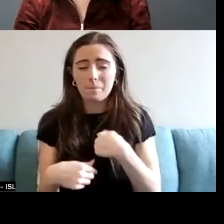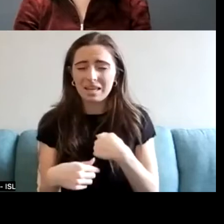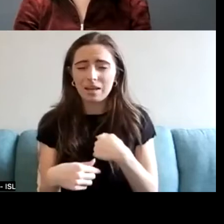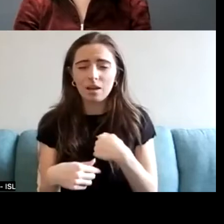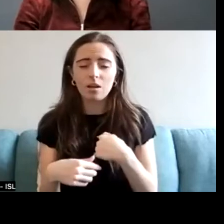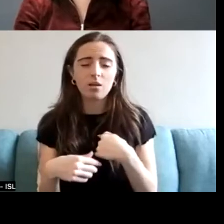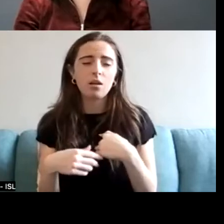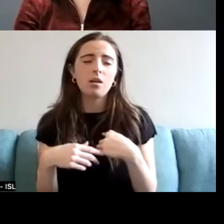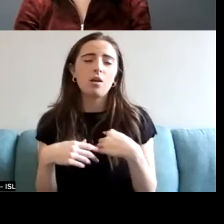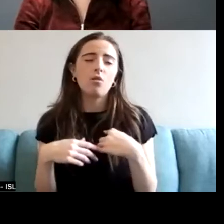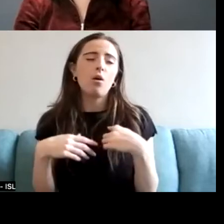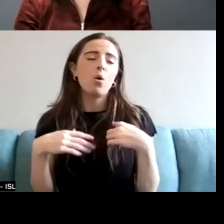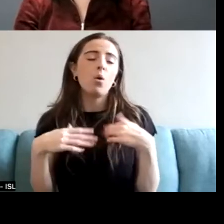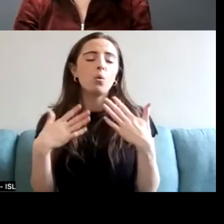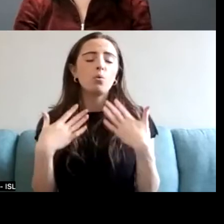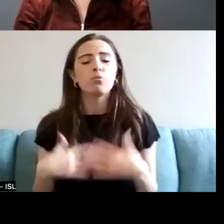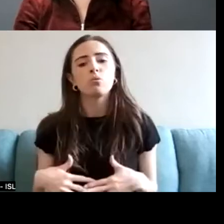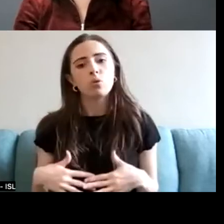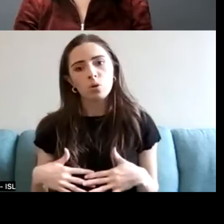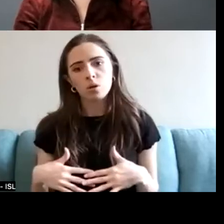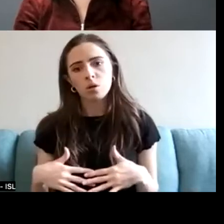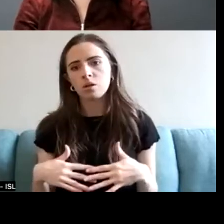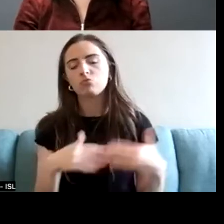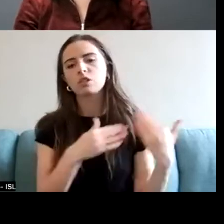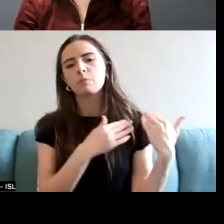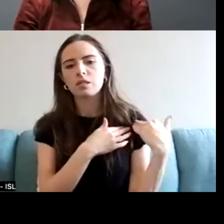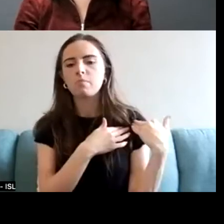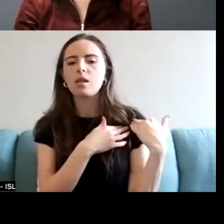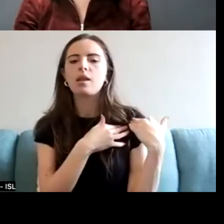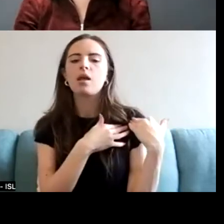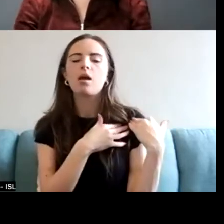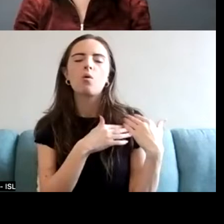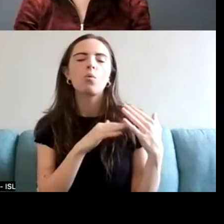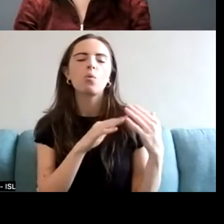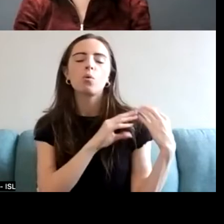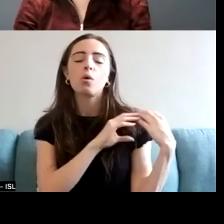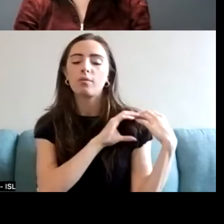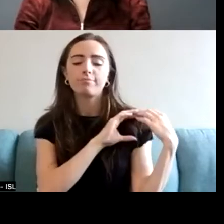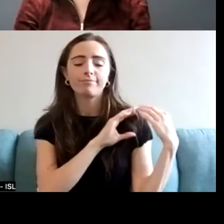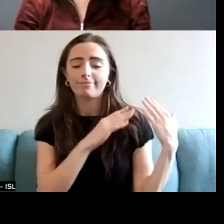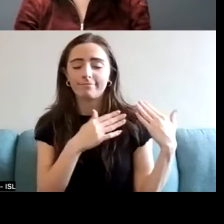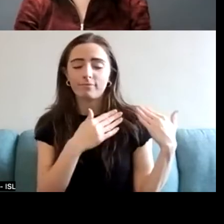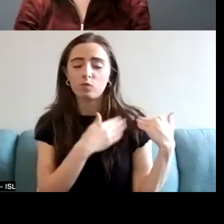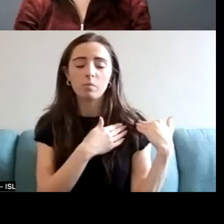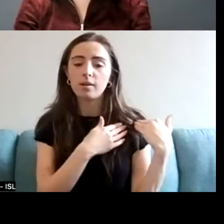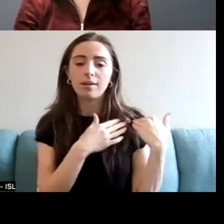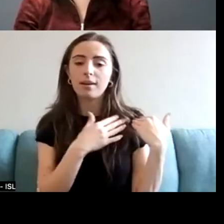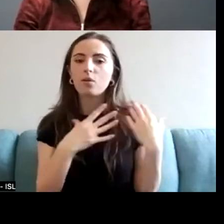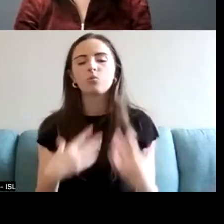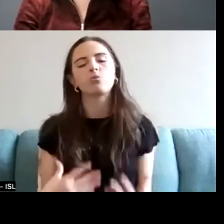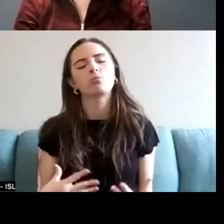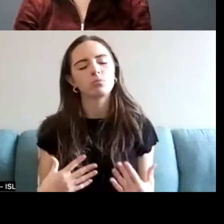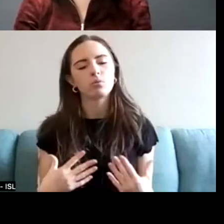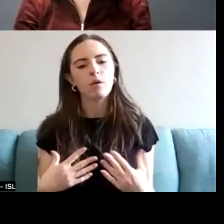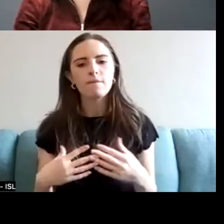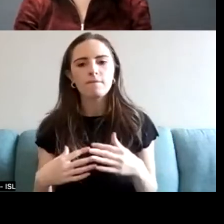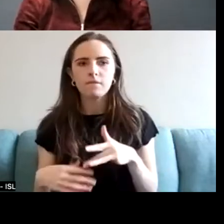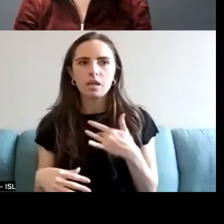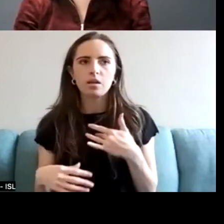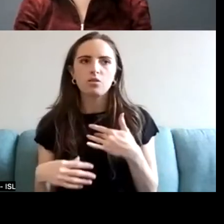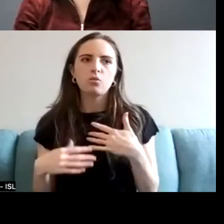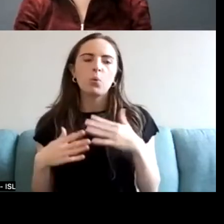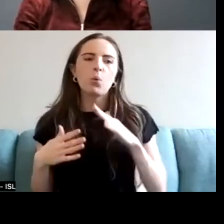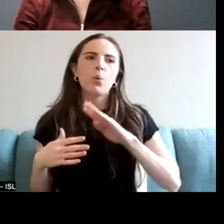of responsibility off me. Because like one of the issues that I have is trying to keep up with everyone else as someone